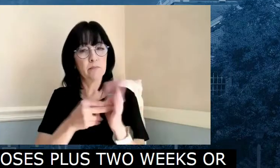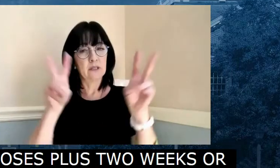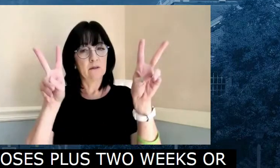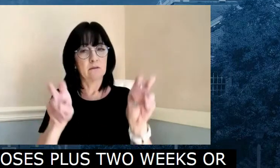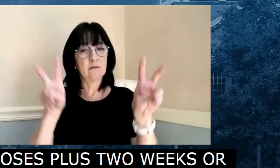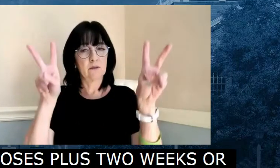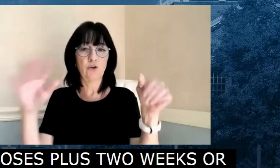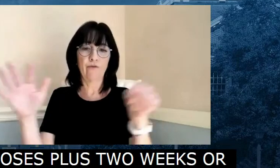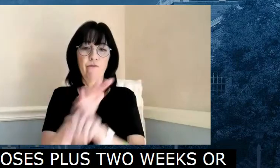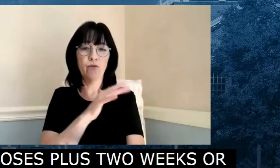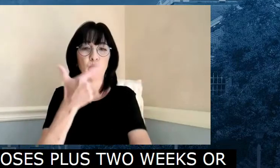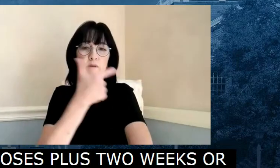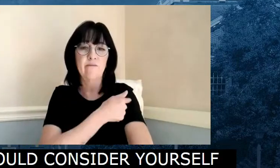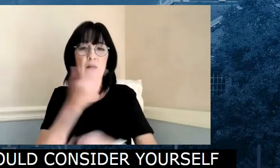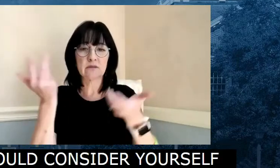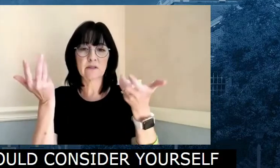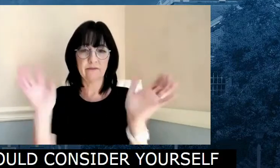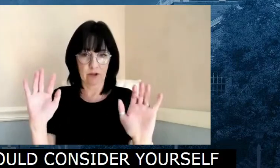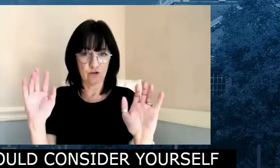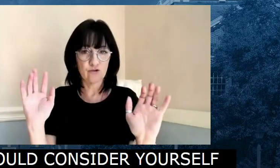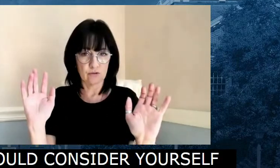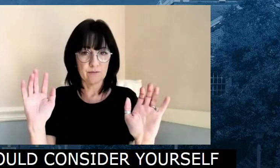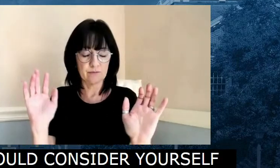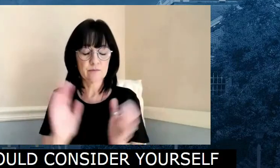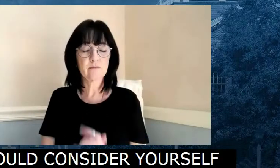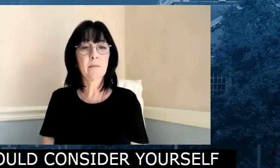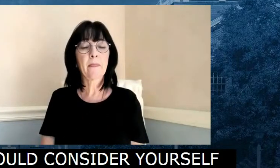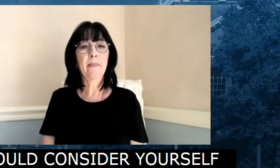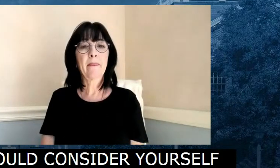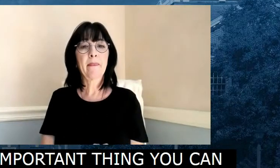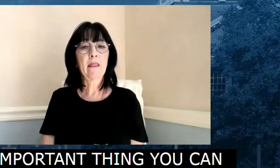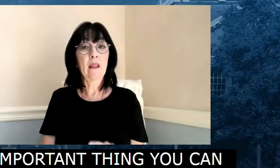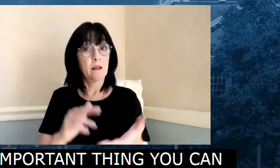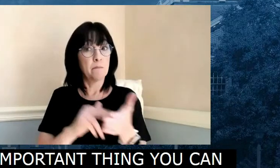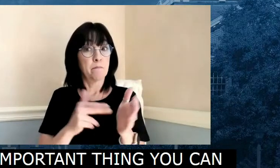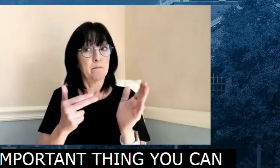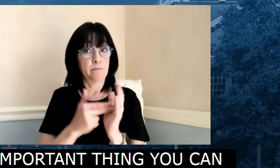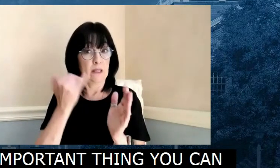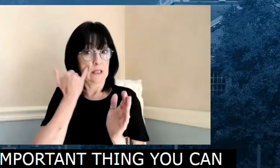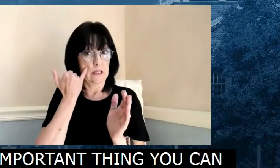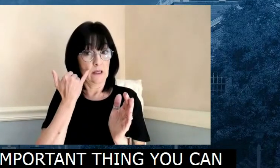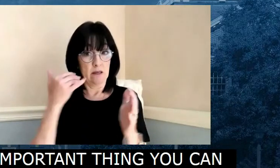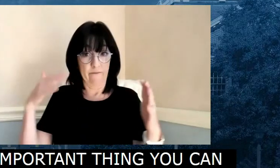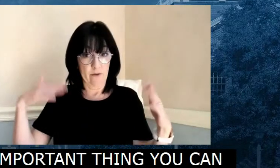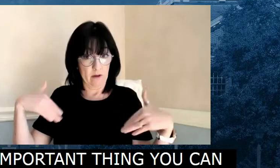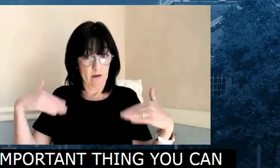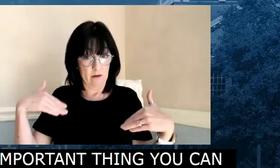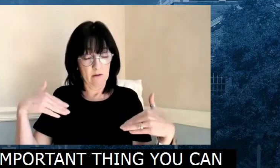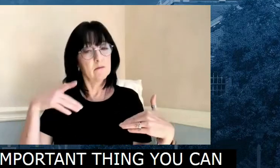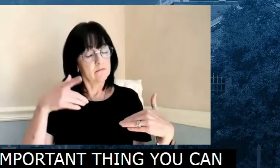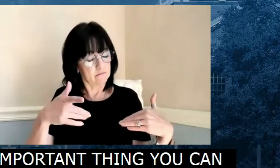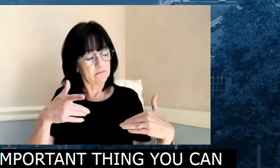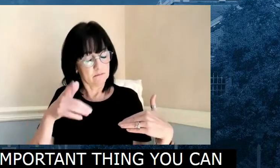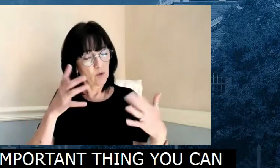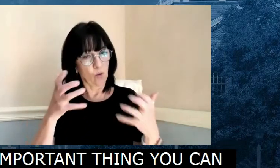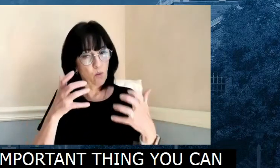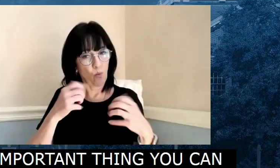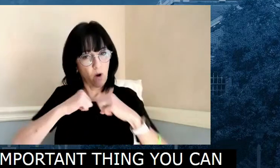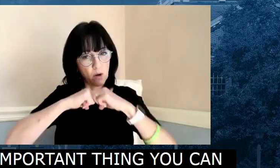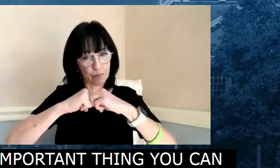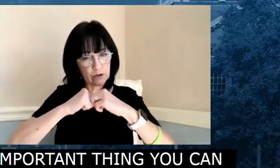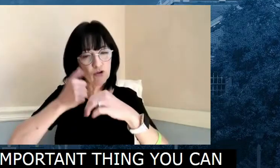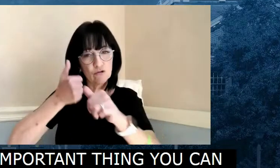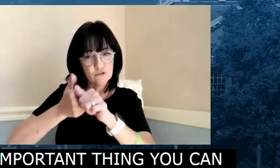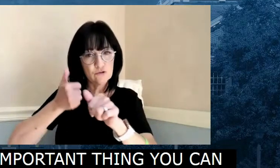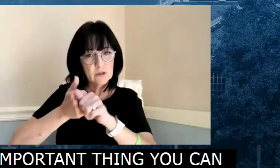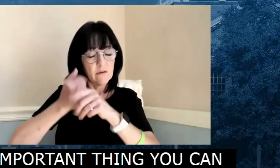thing you can do. However, distancing also is important. So, you do want to continue